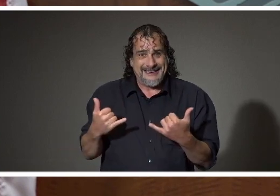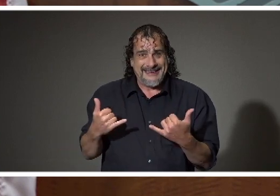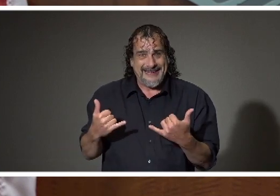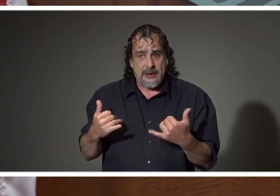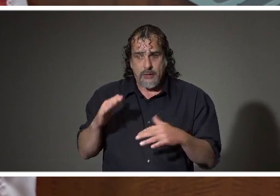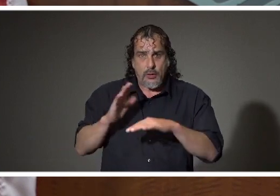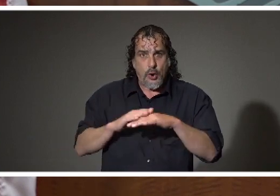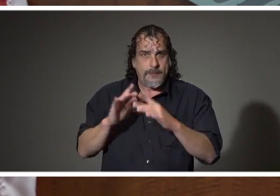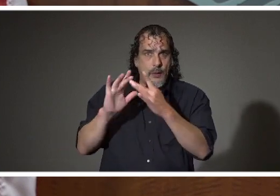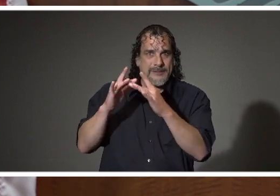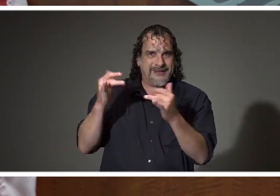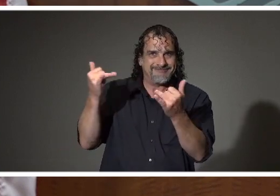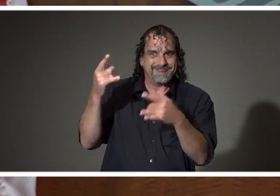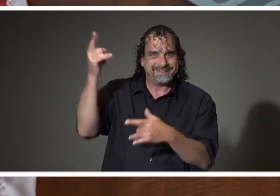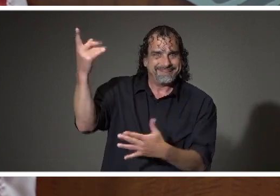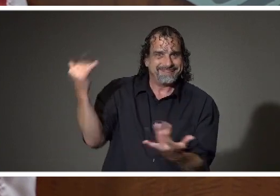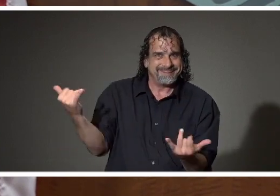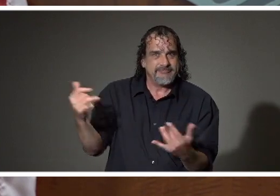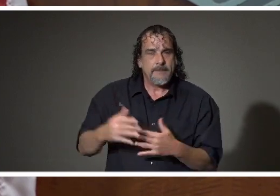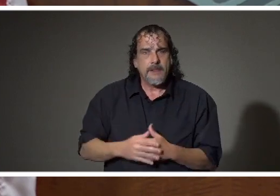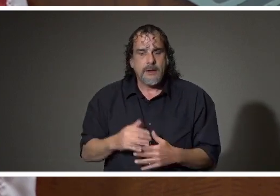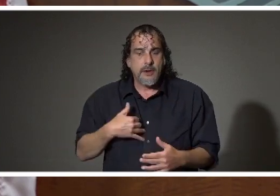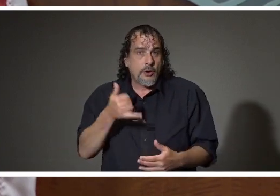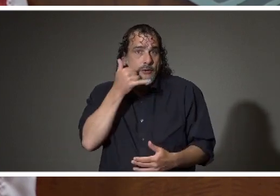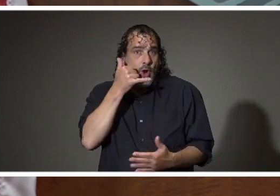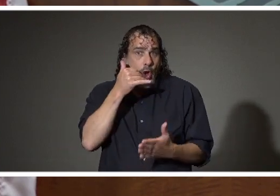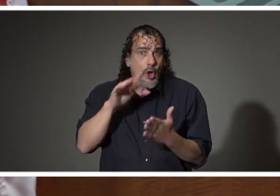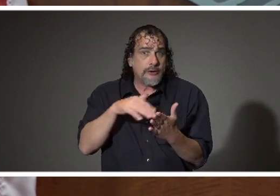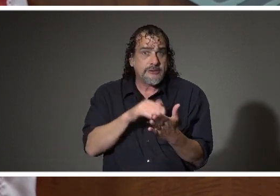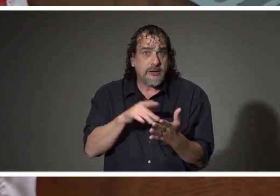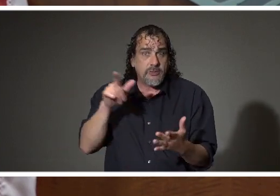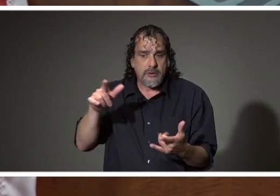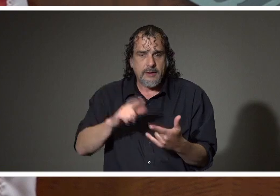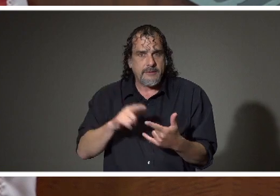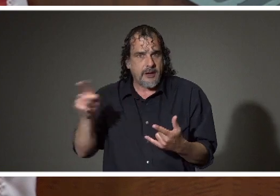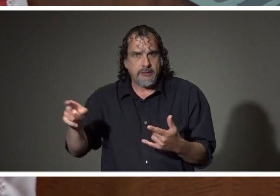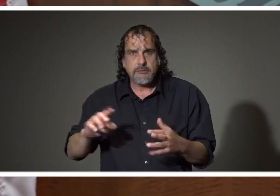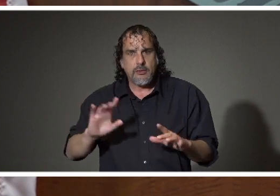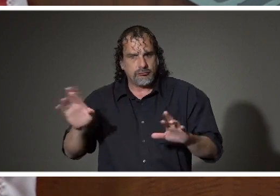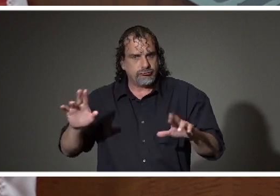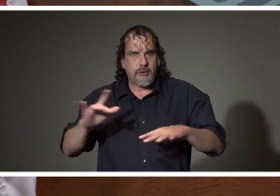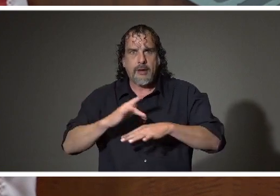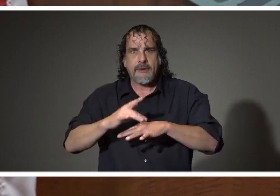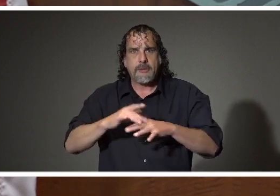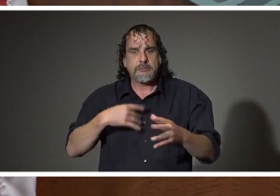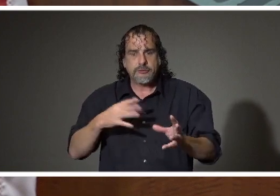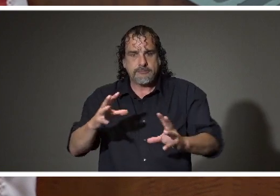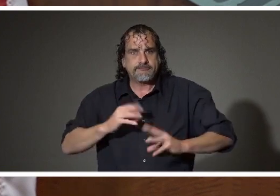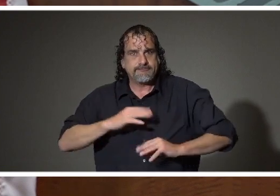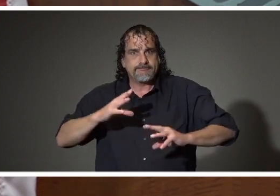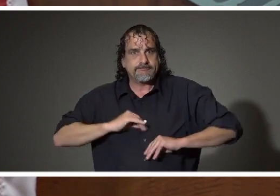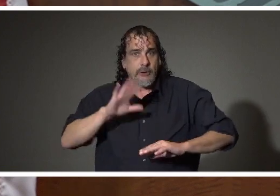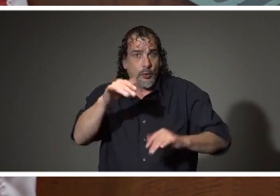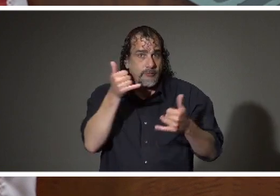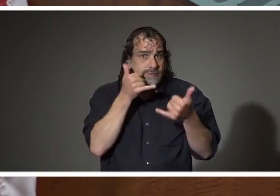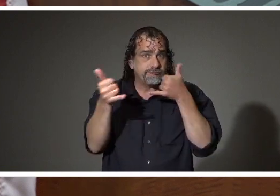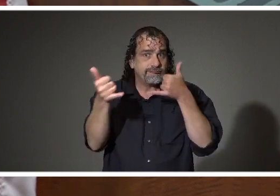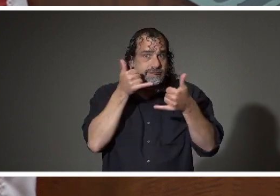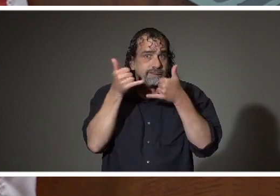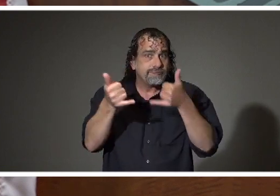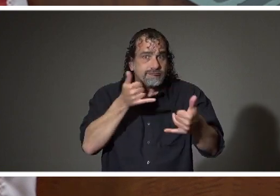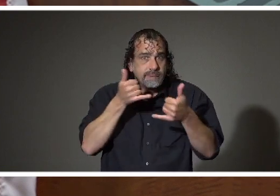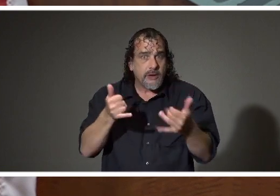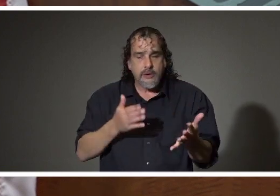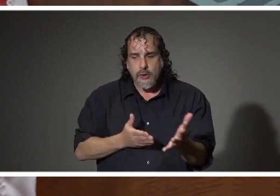our website, and our call center, our contact center representatives are available to take your claims through